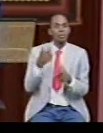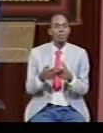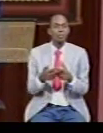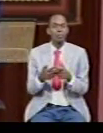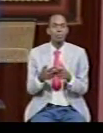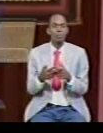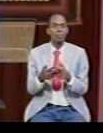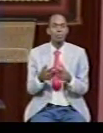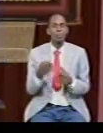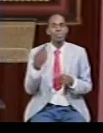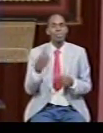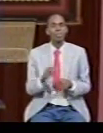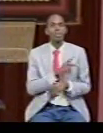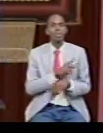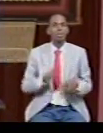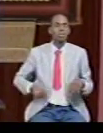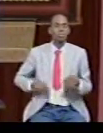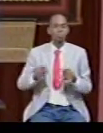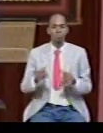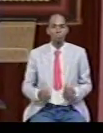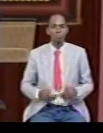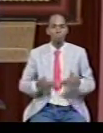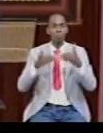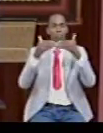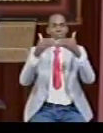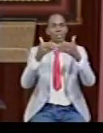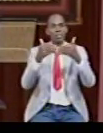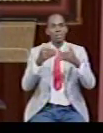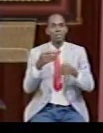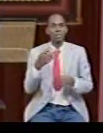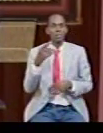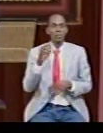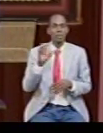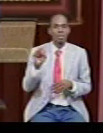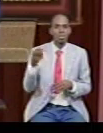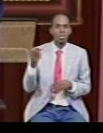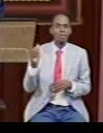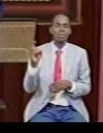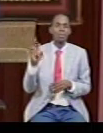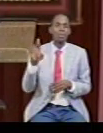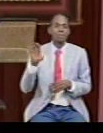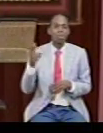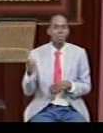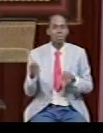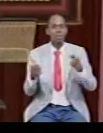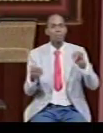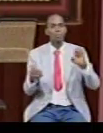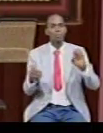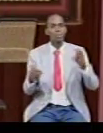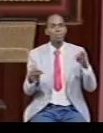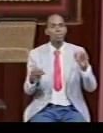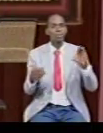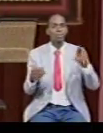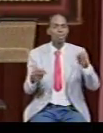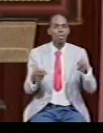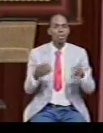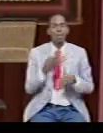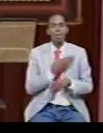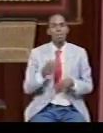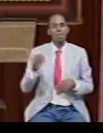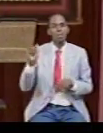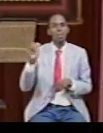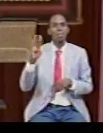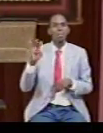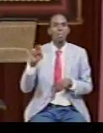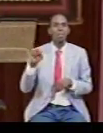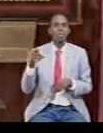king promoted Shadrach, Meshach, and Abednego in the province of Babylon.